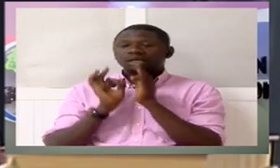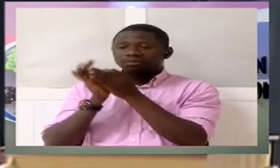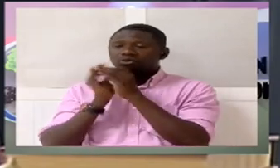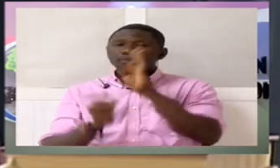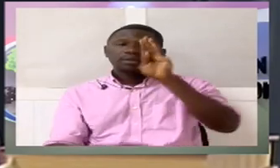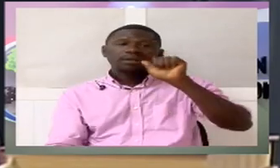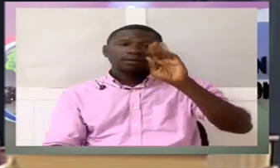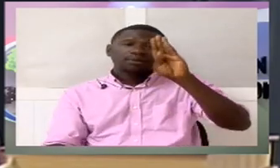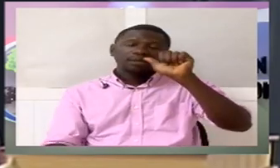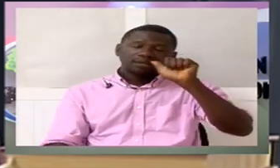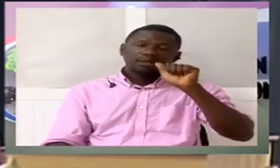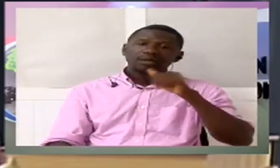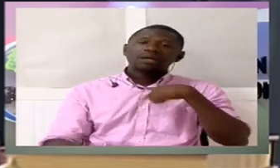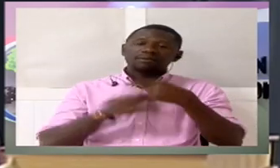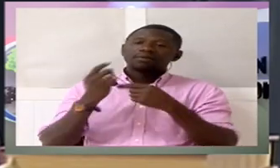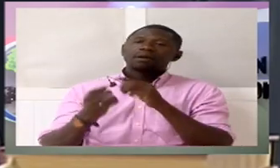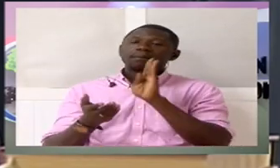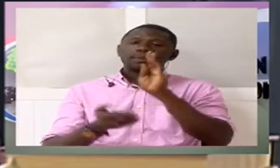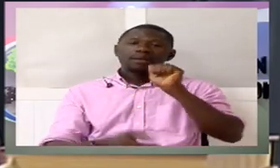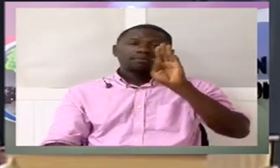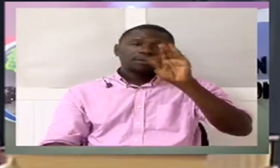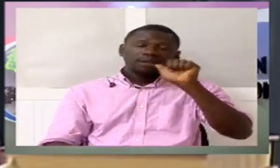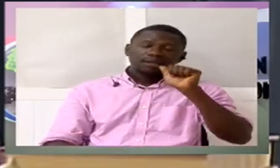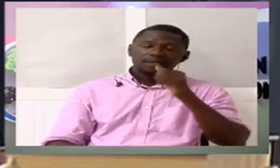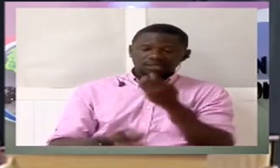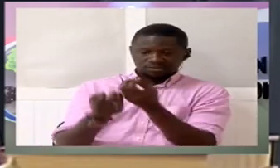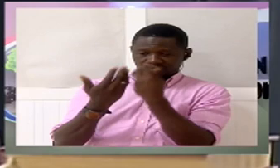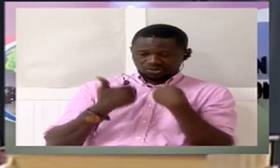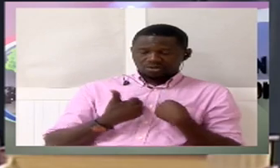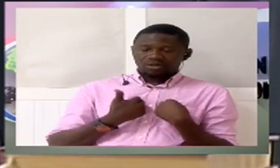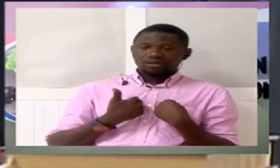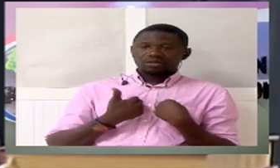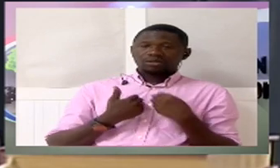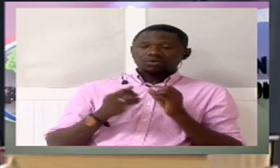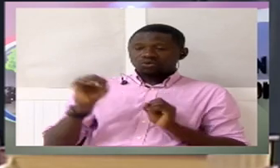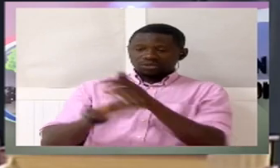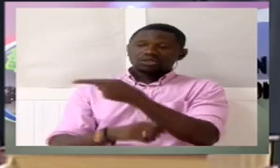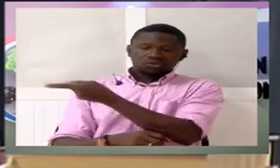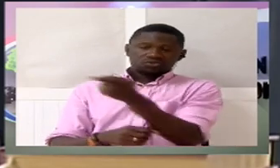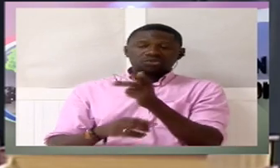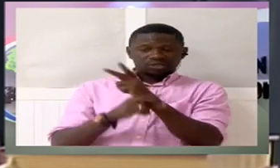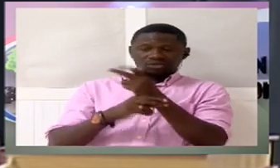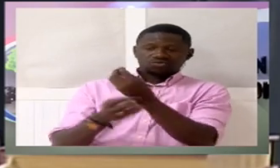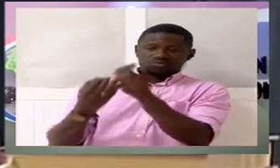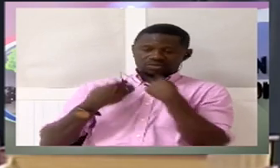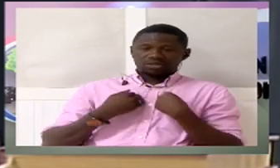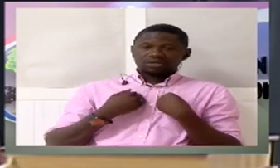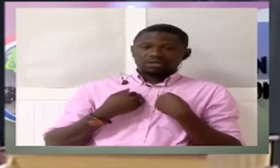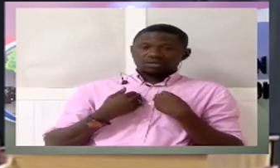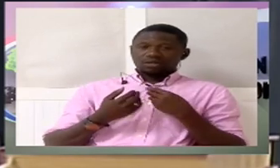him. Baba Safoni. And Baba would tell me. And he would send them to me. And